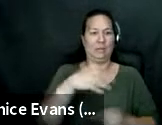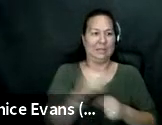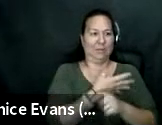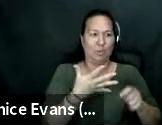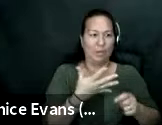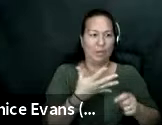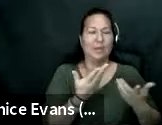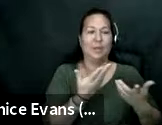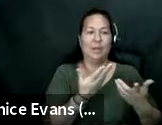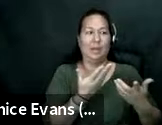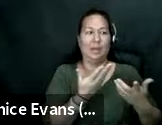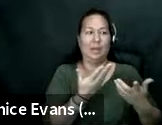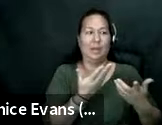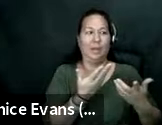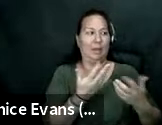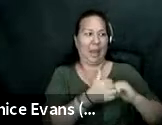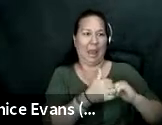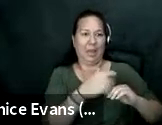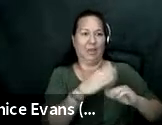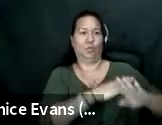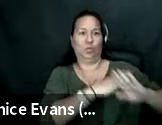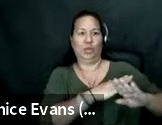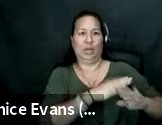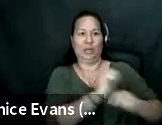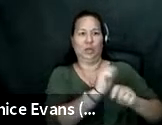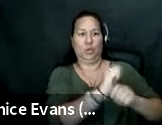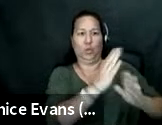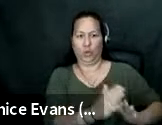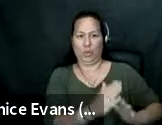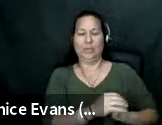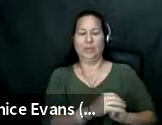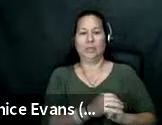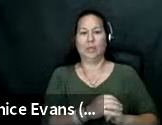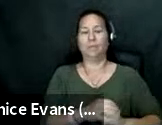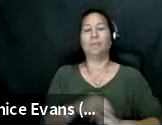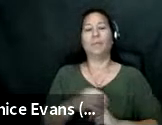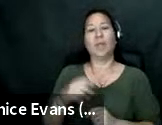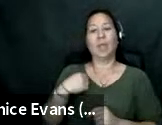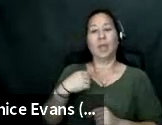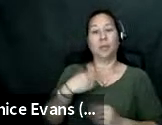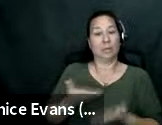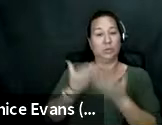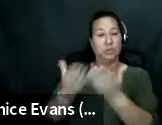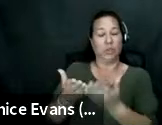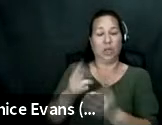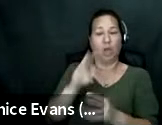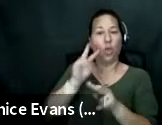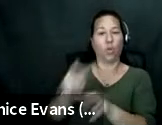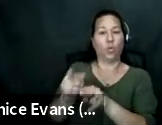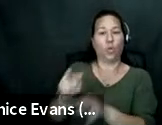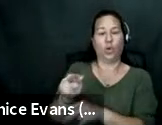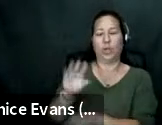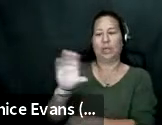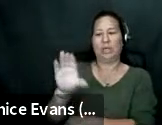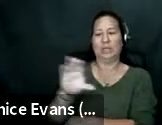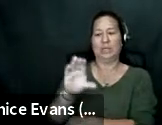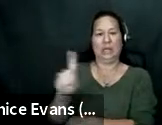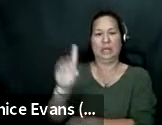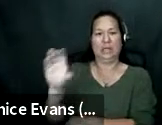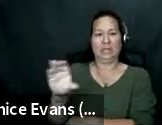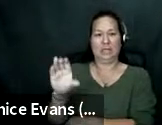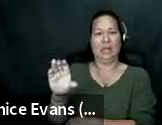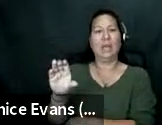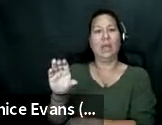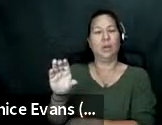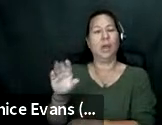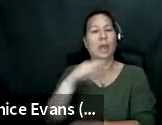say one is to look at the CDC and the California Department of Public Health